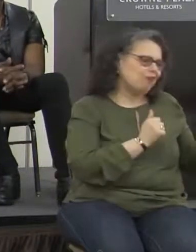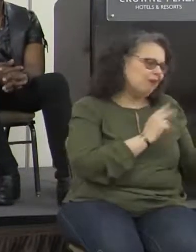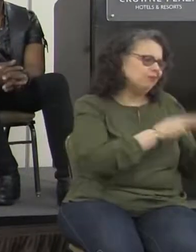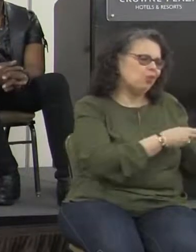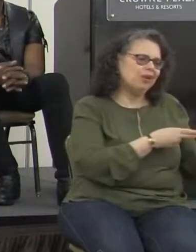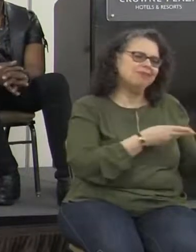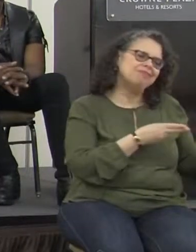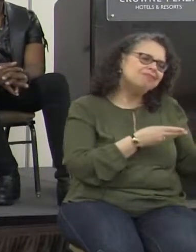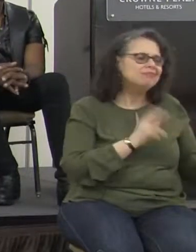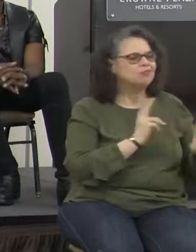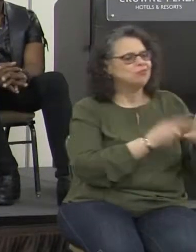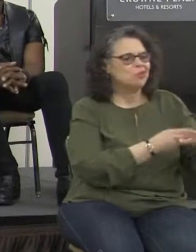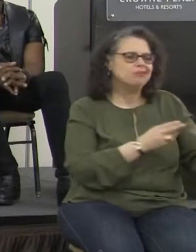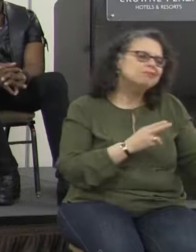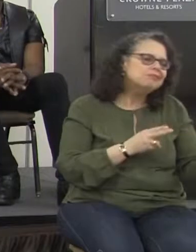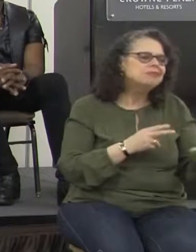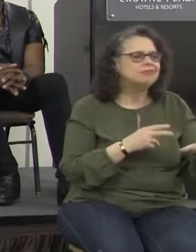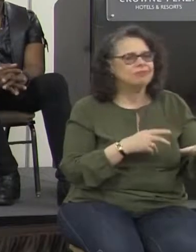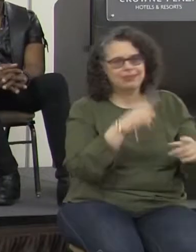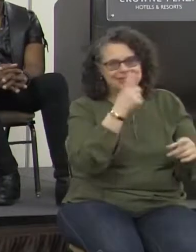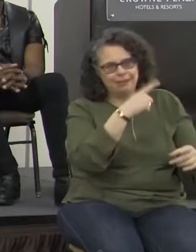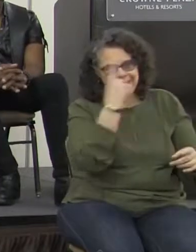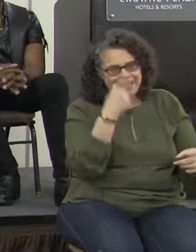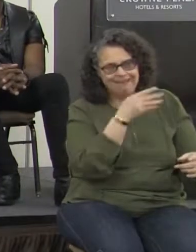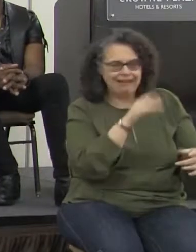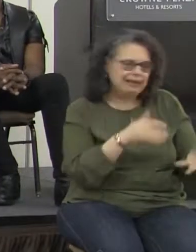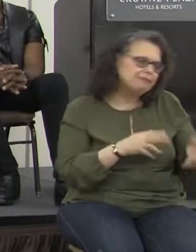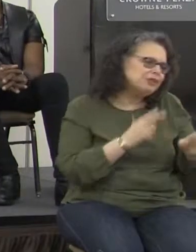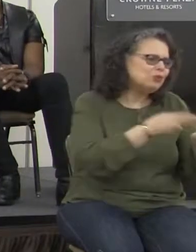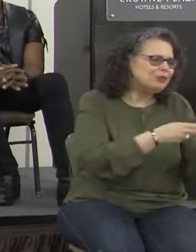of previously, of being Black and gay. So,